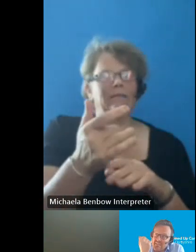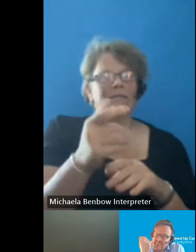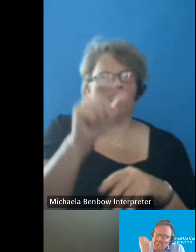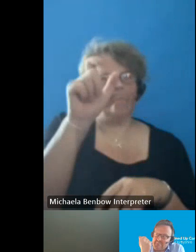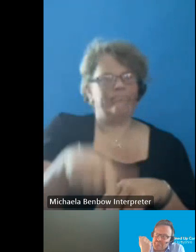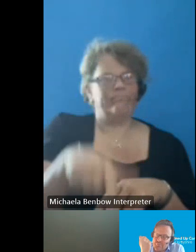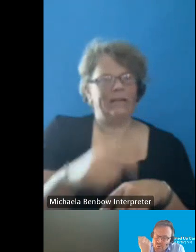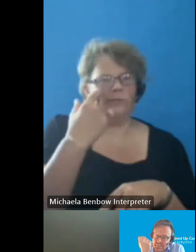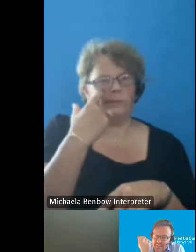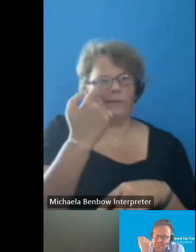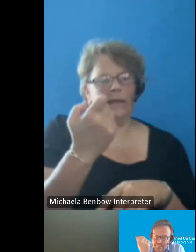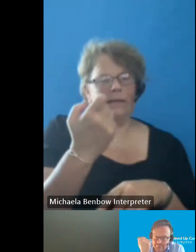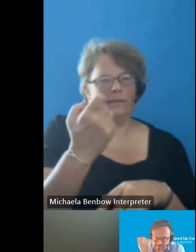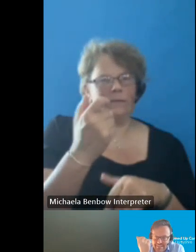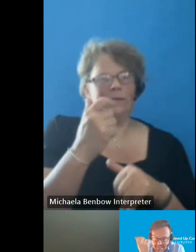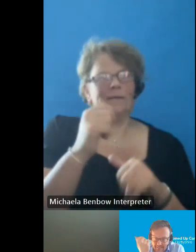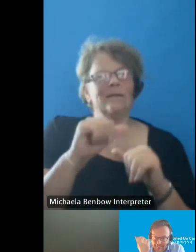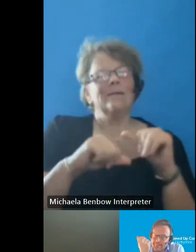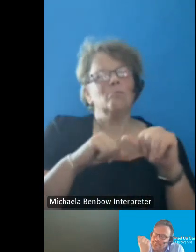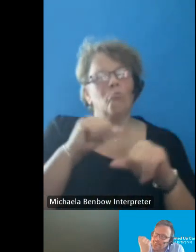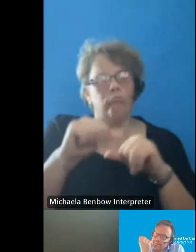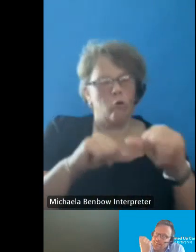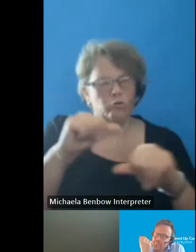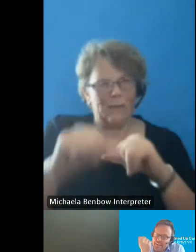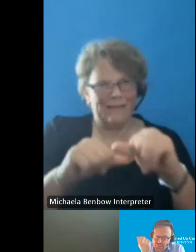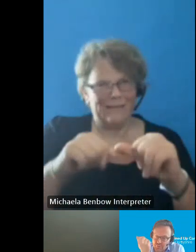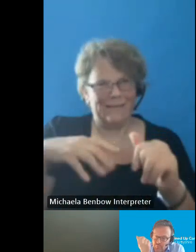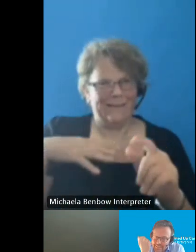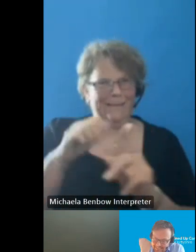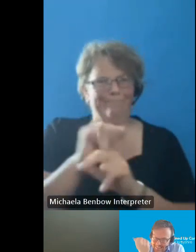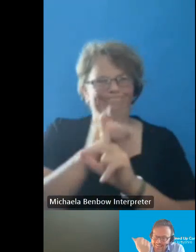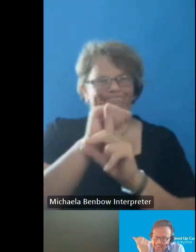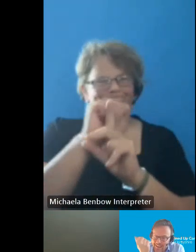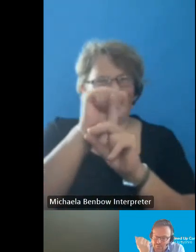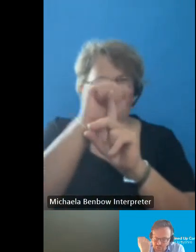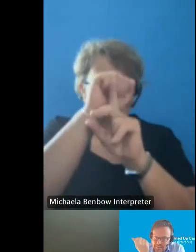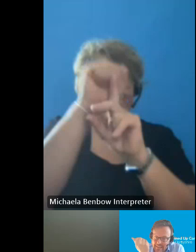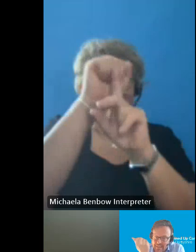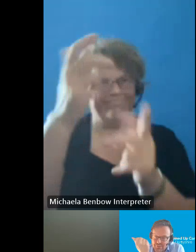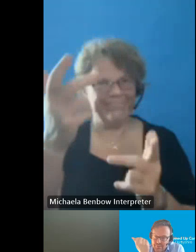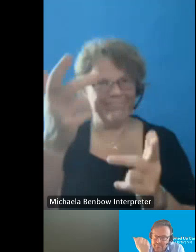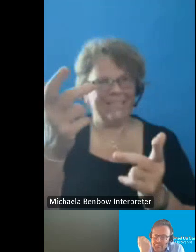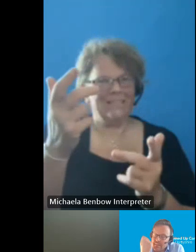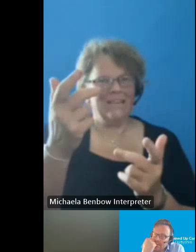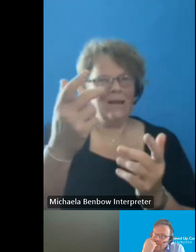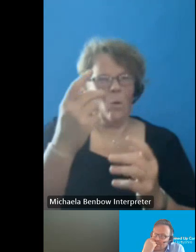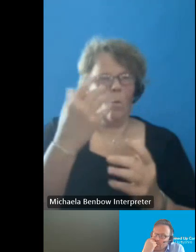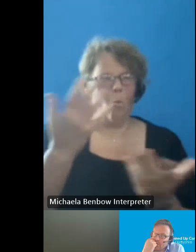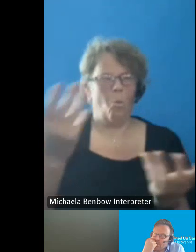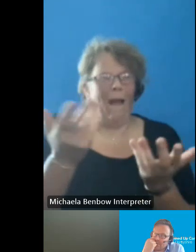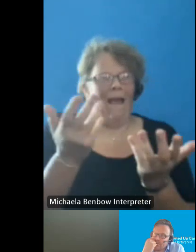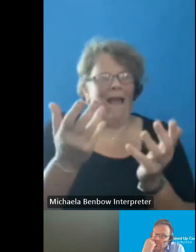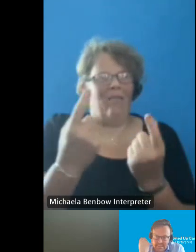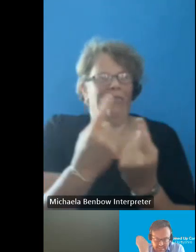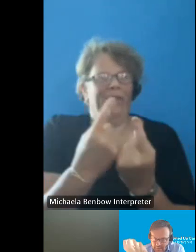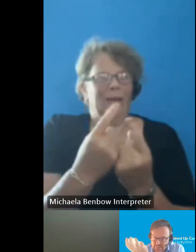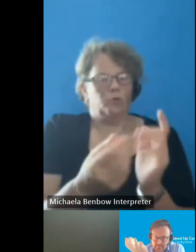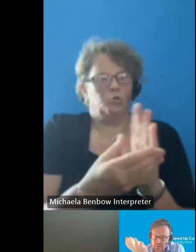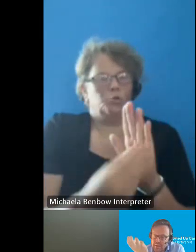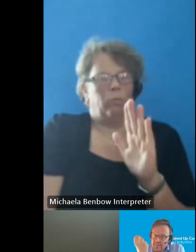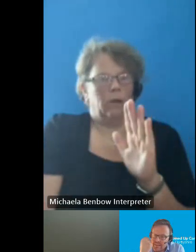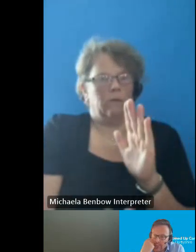about process redesign, making sure that we design out duplication so that we